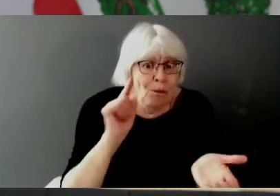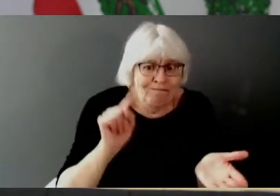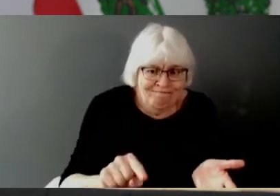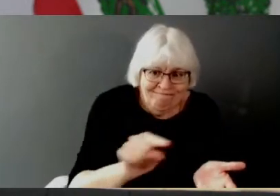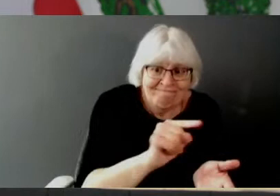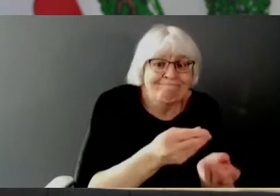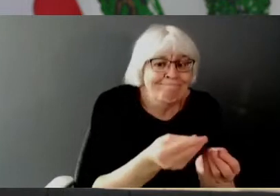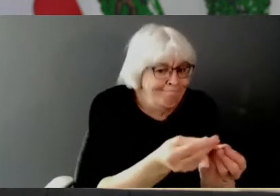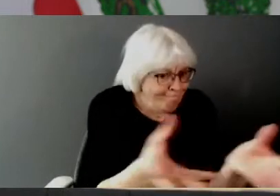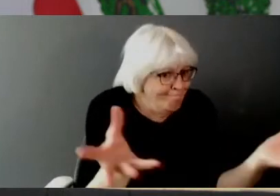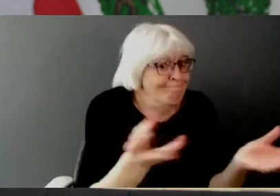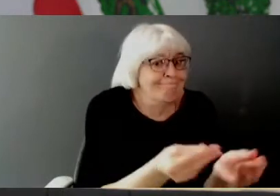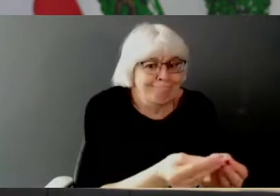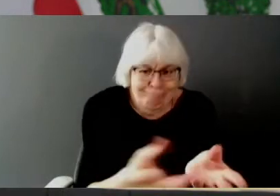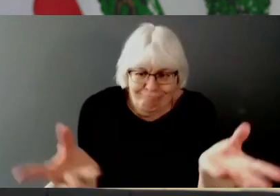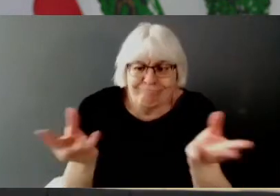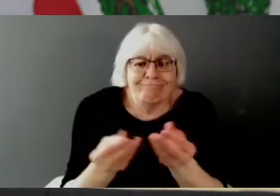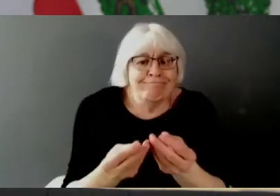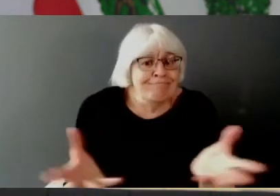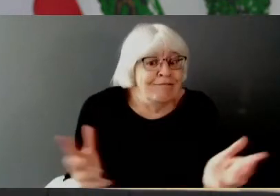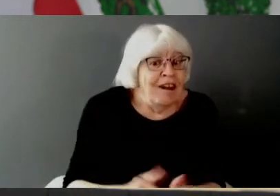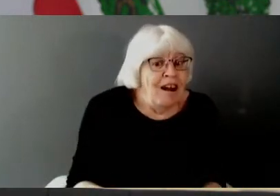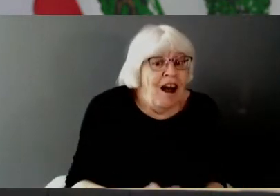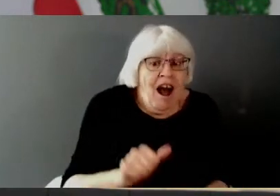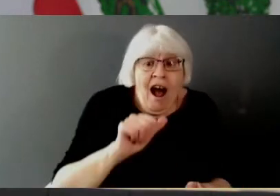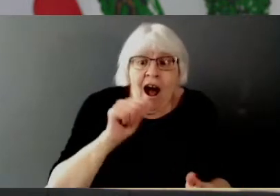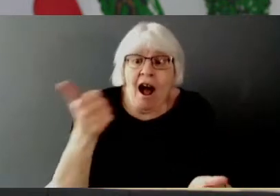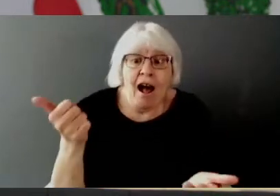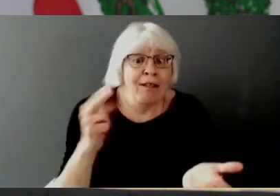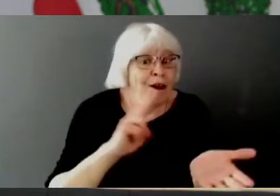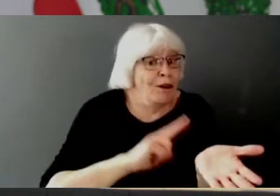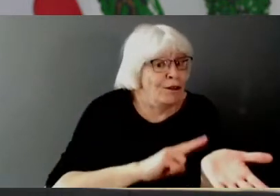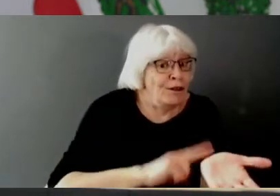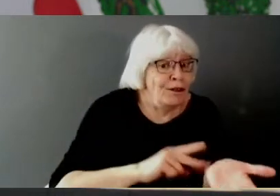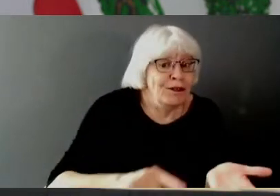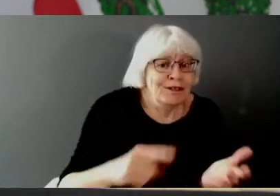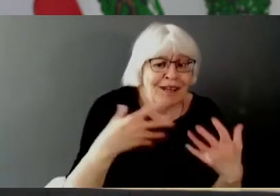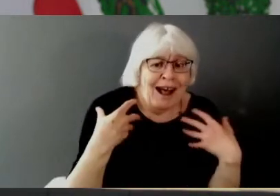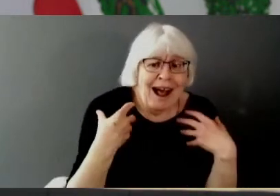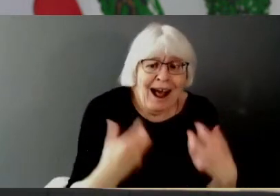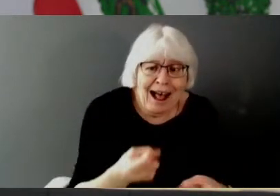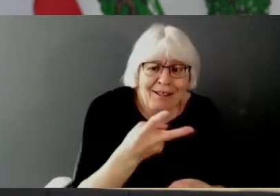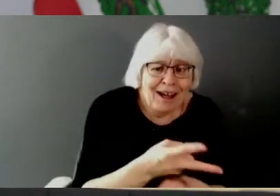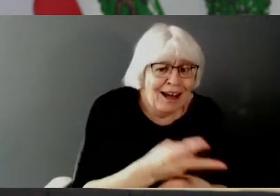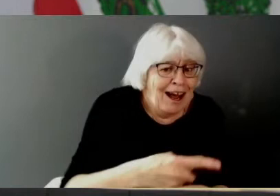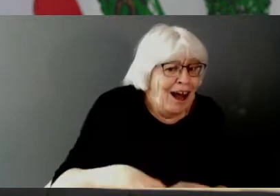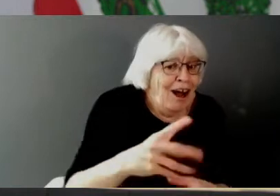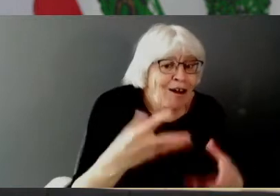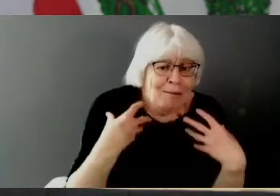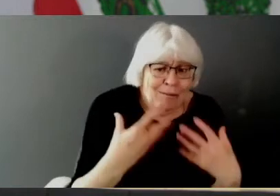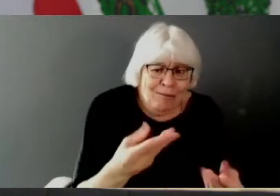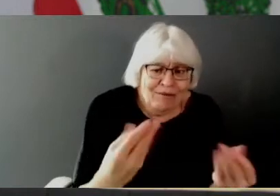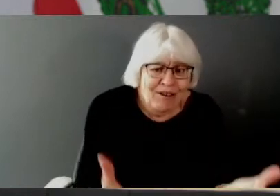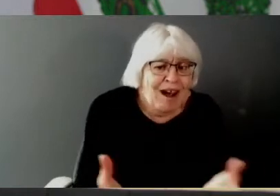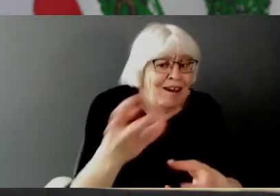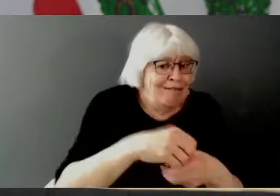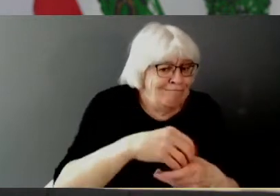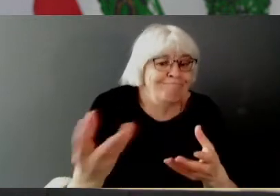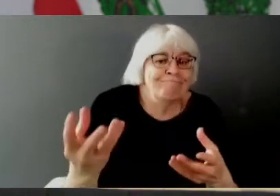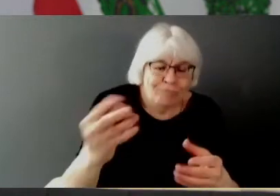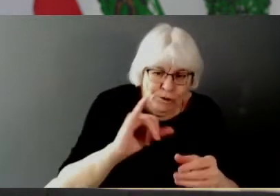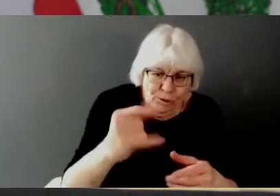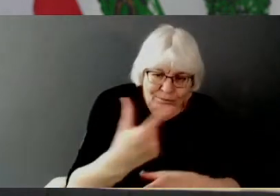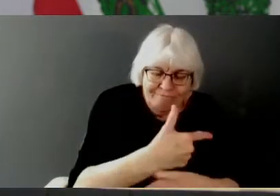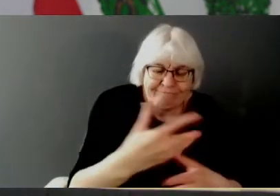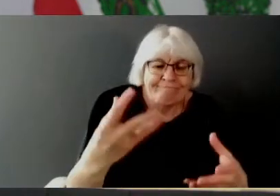and healthcare providers who've offered their assistance to support the vaccination program. The second dose of vaccinations have